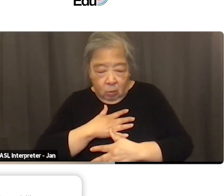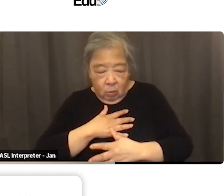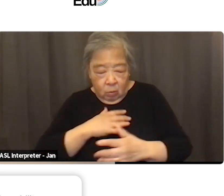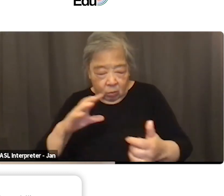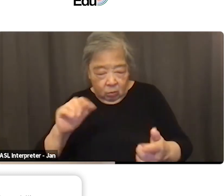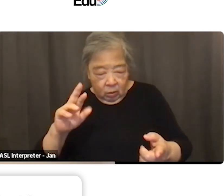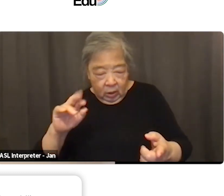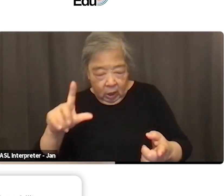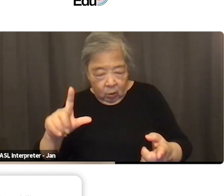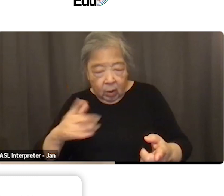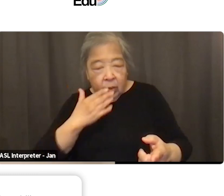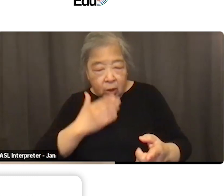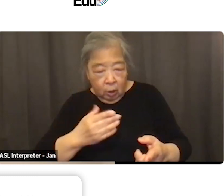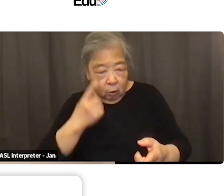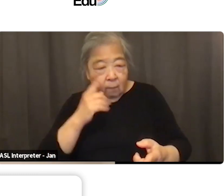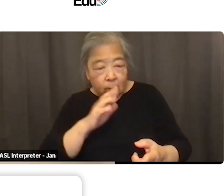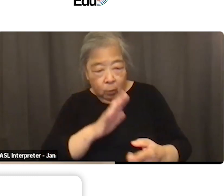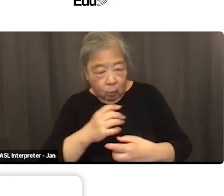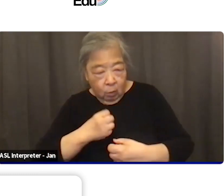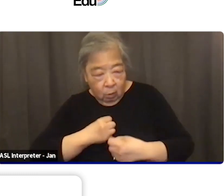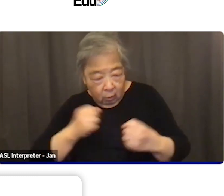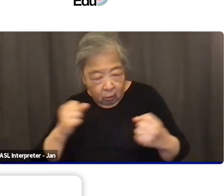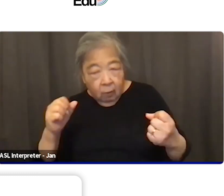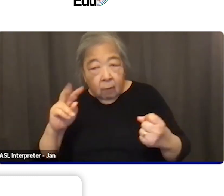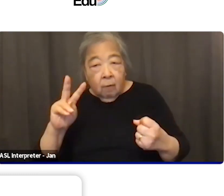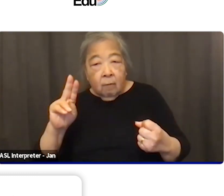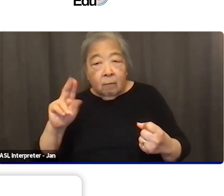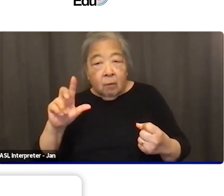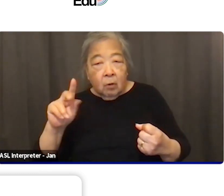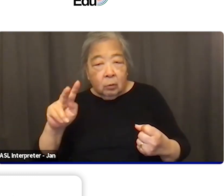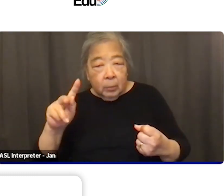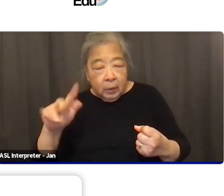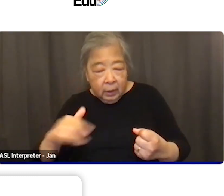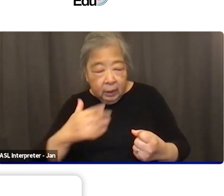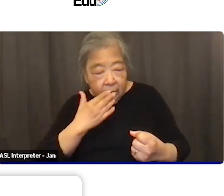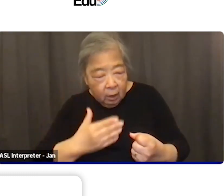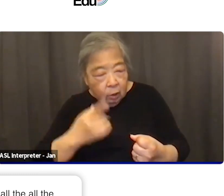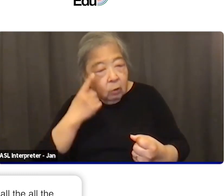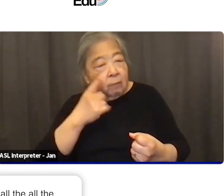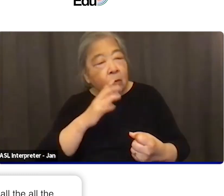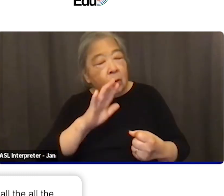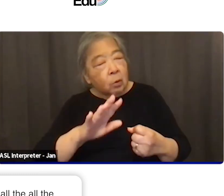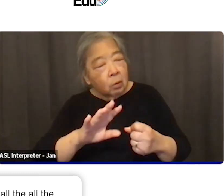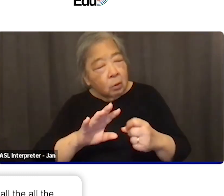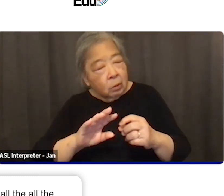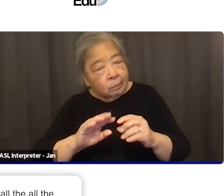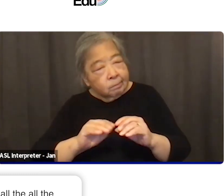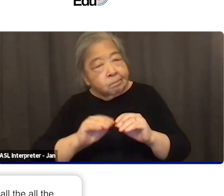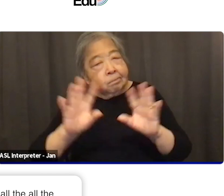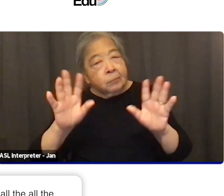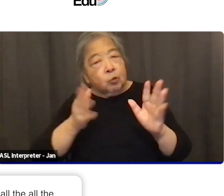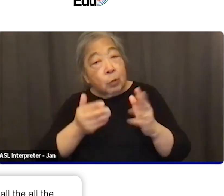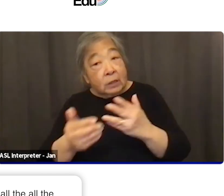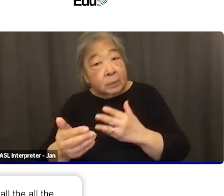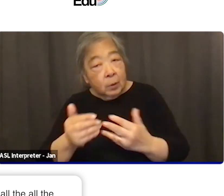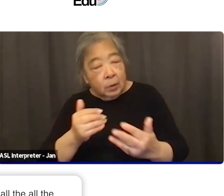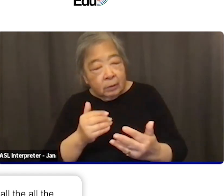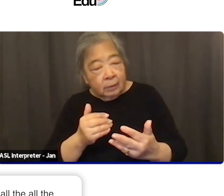your vulnerability. So I'm gonna hit all the points.